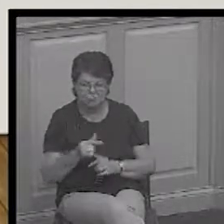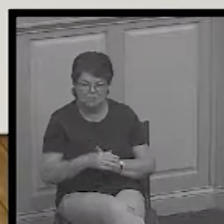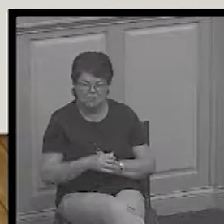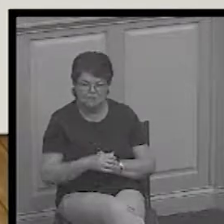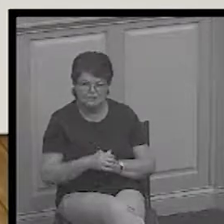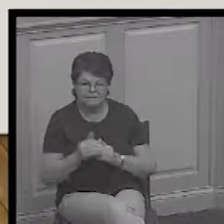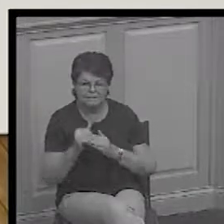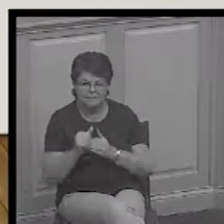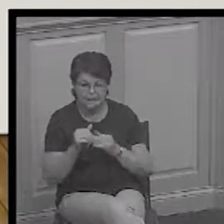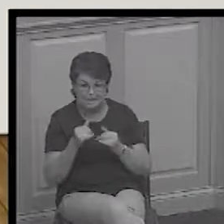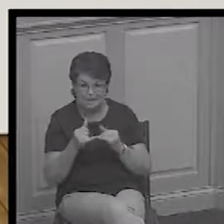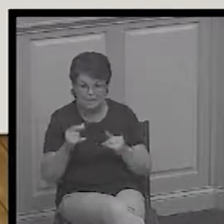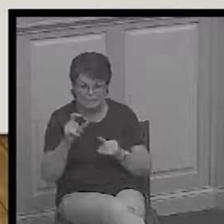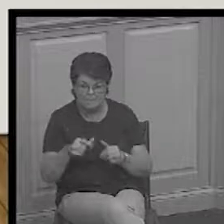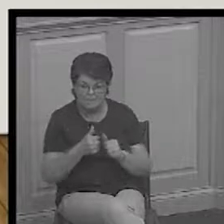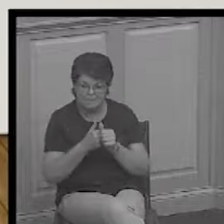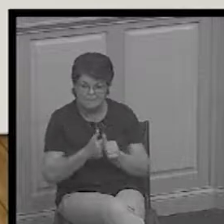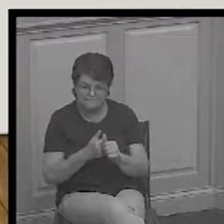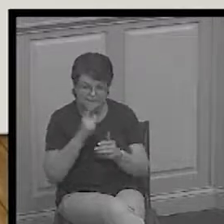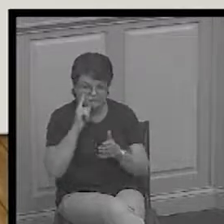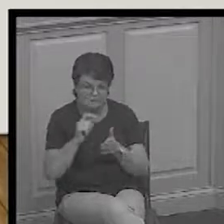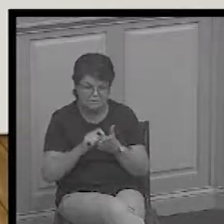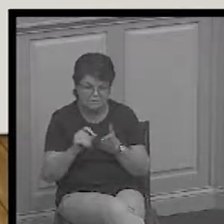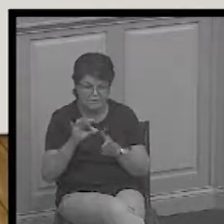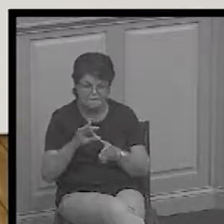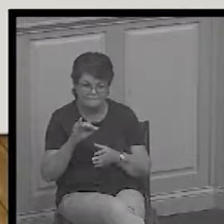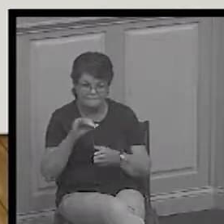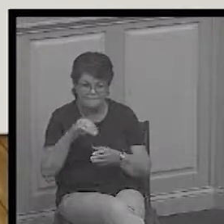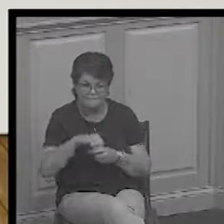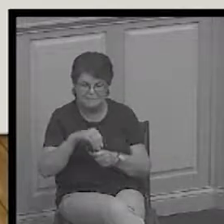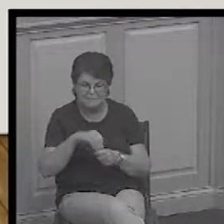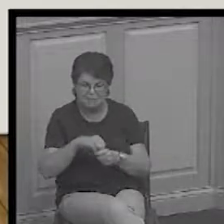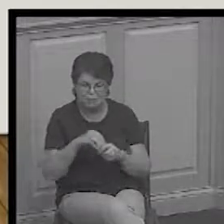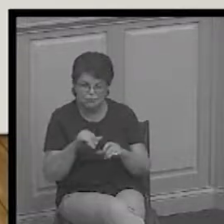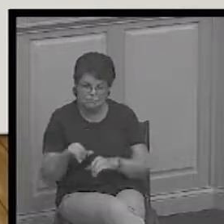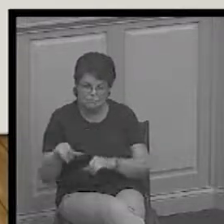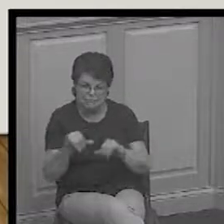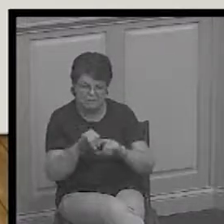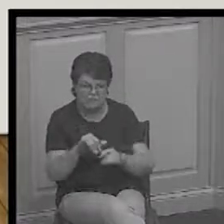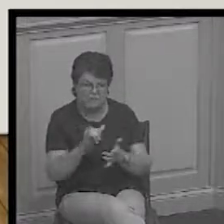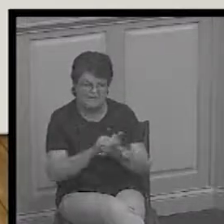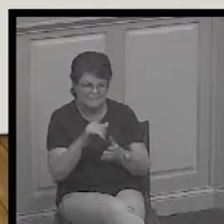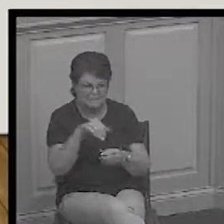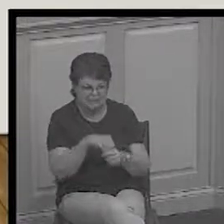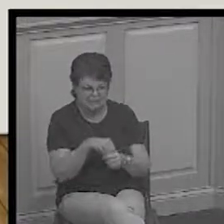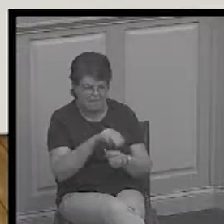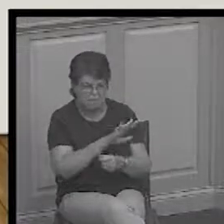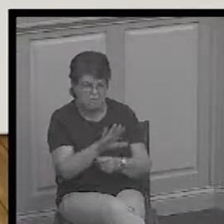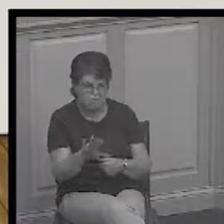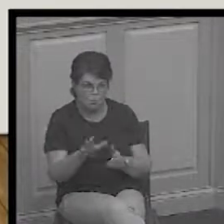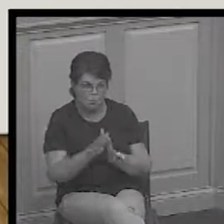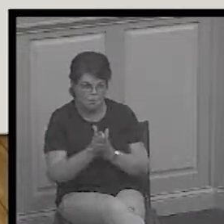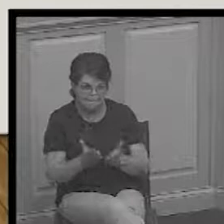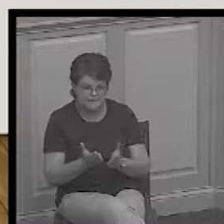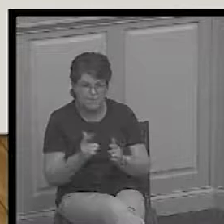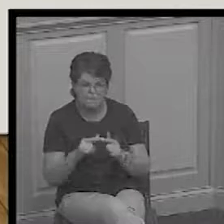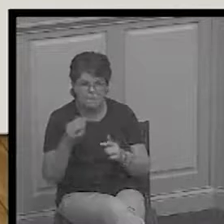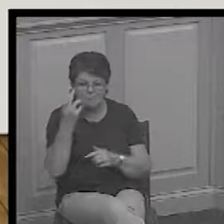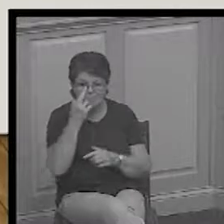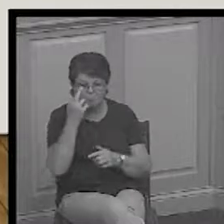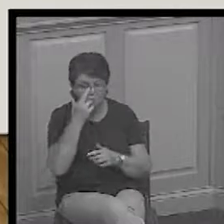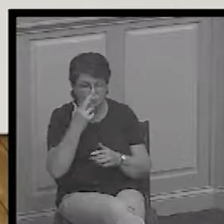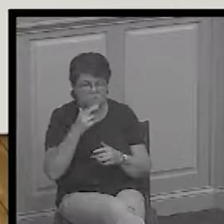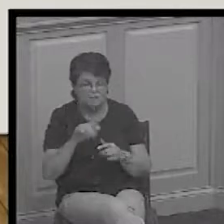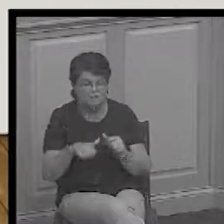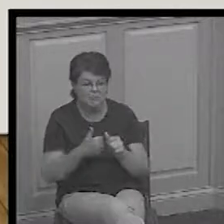The guidelines have to follow the Secretary of Interior standards. Those are in your book. But the purpose of these